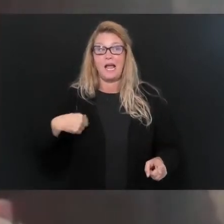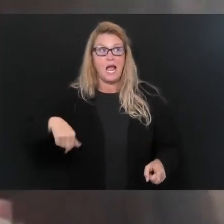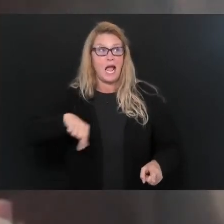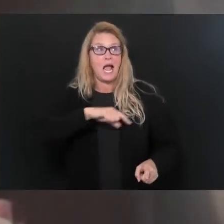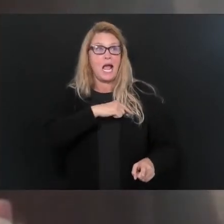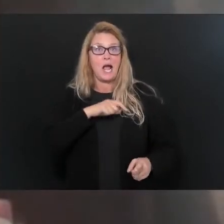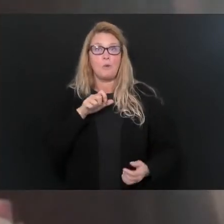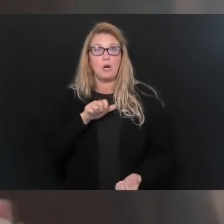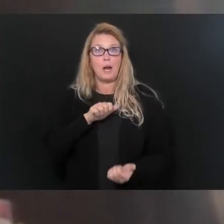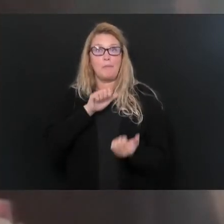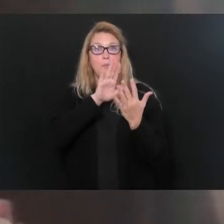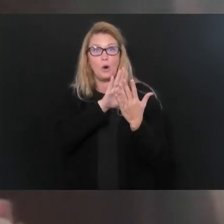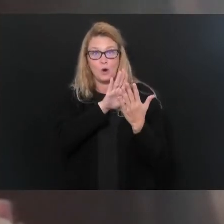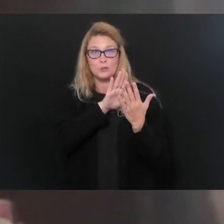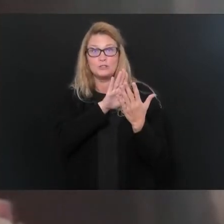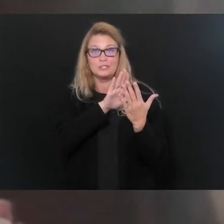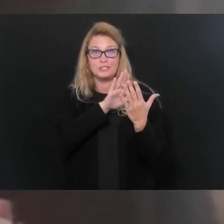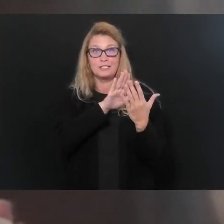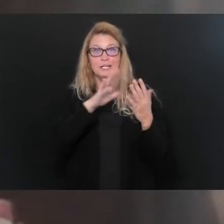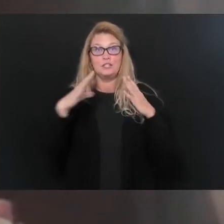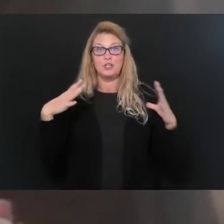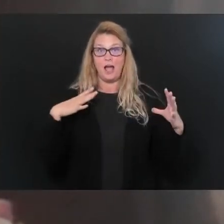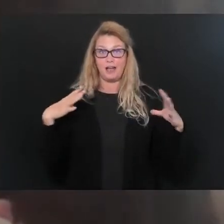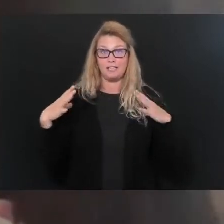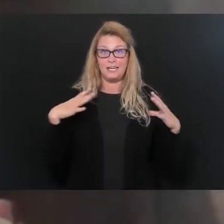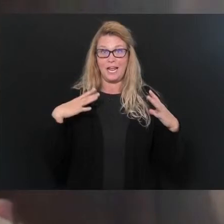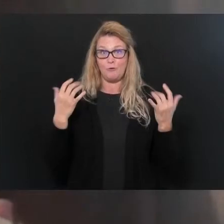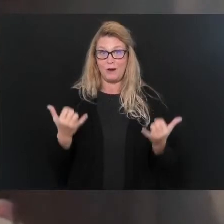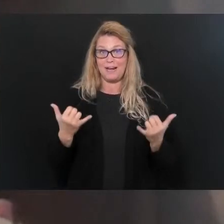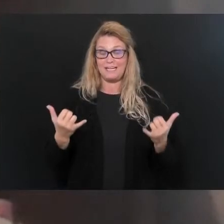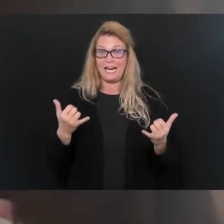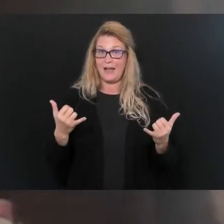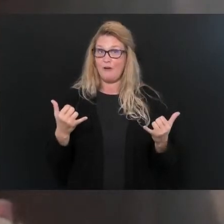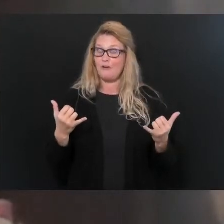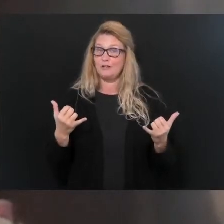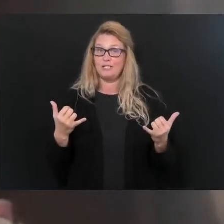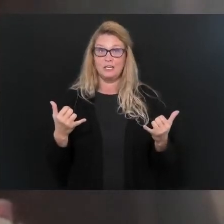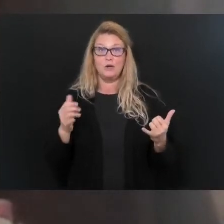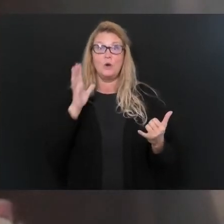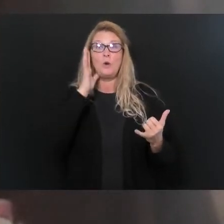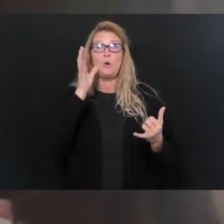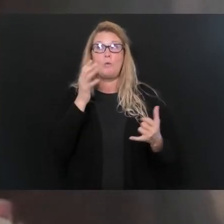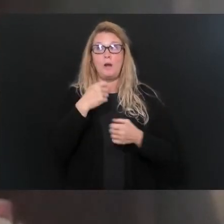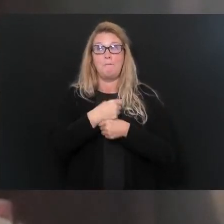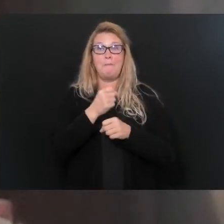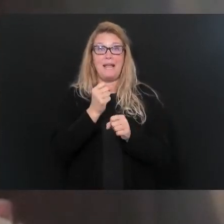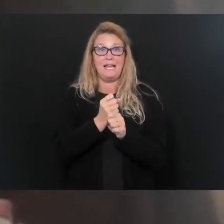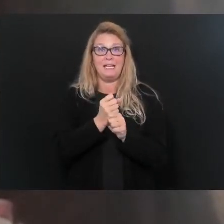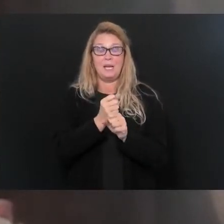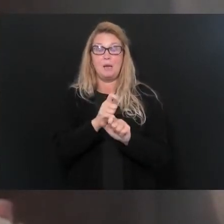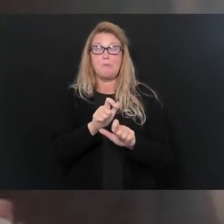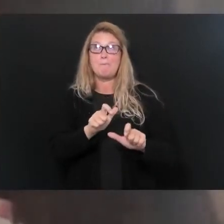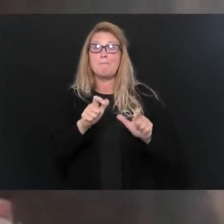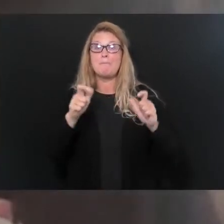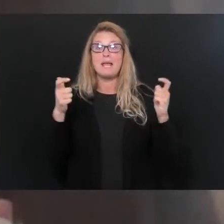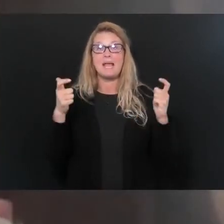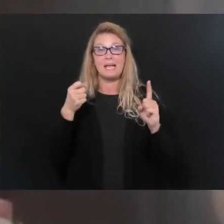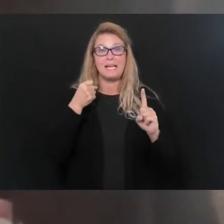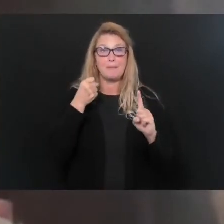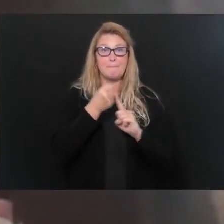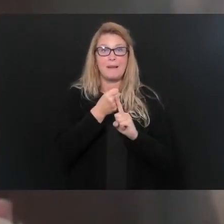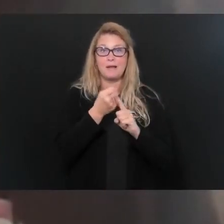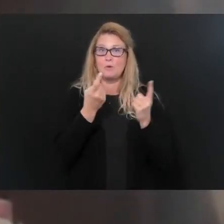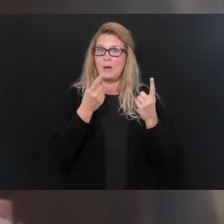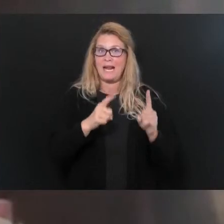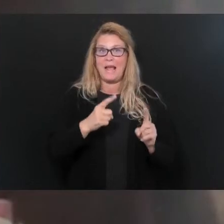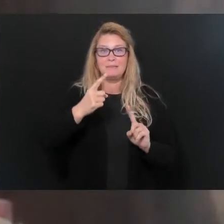approach that we all take to this holiday season is going to make a huge impact on what happens over the next